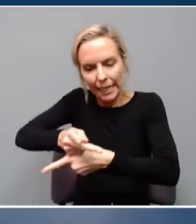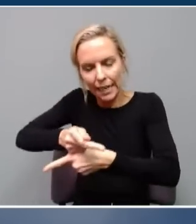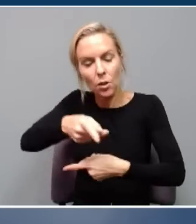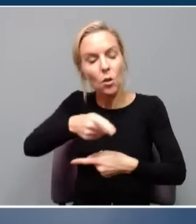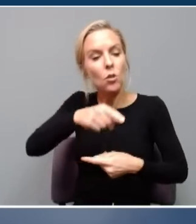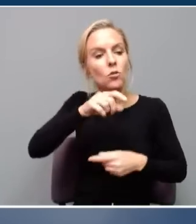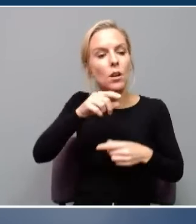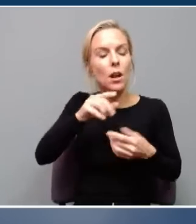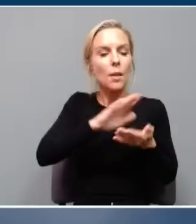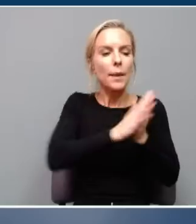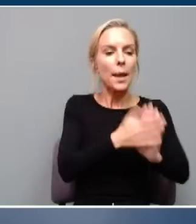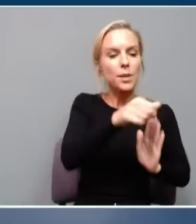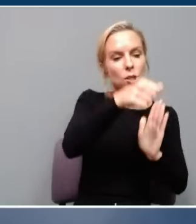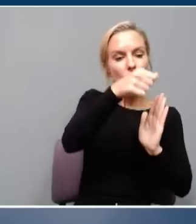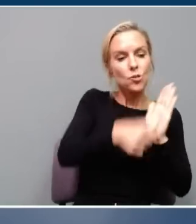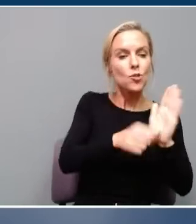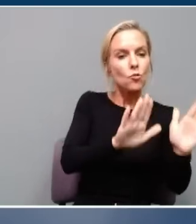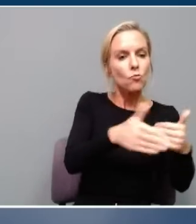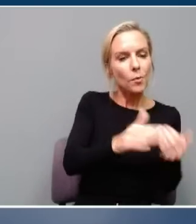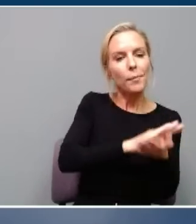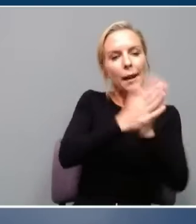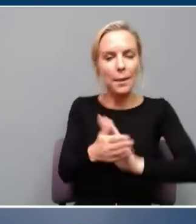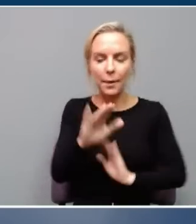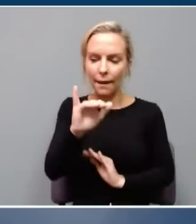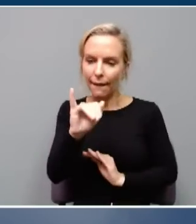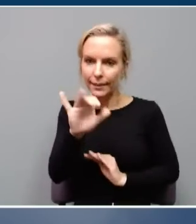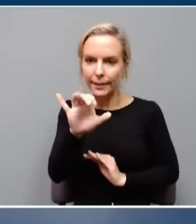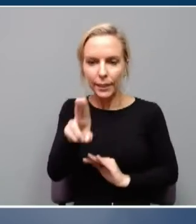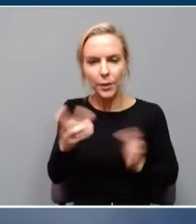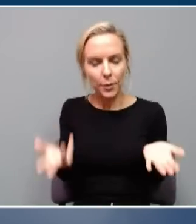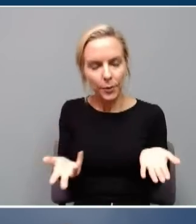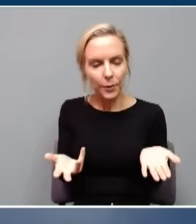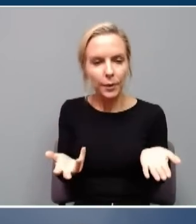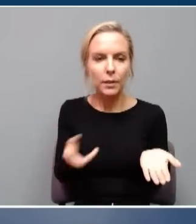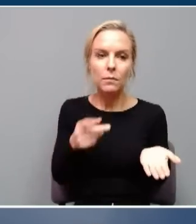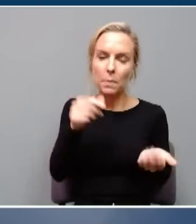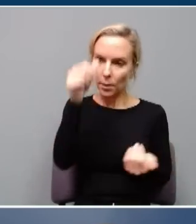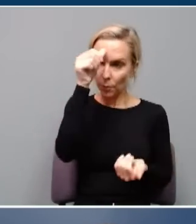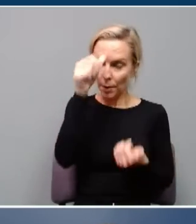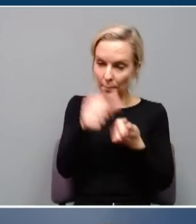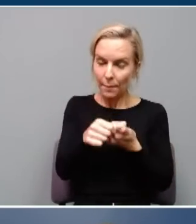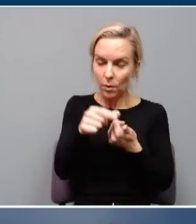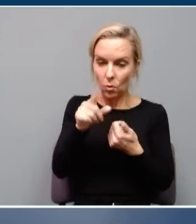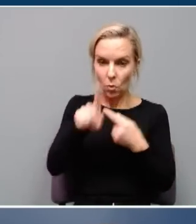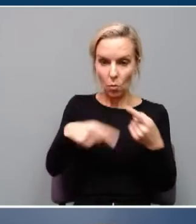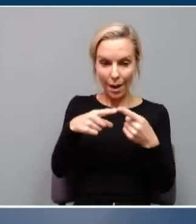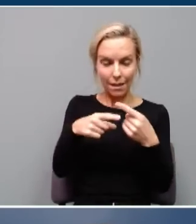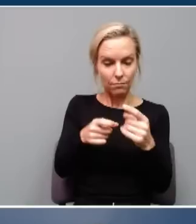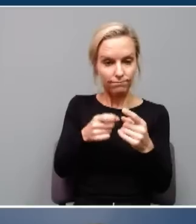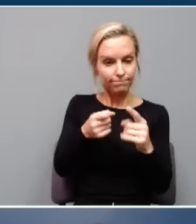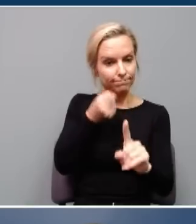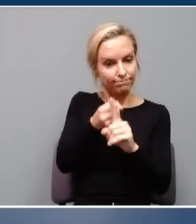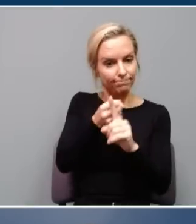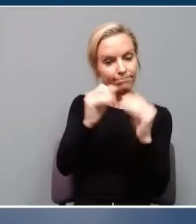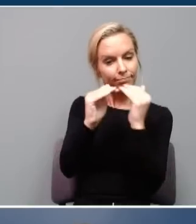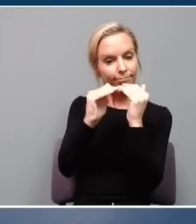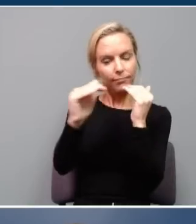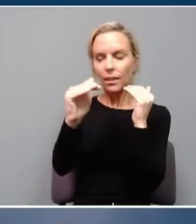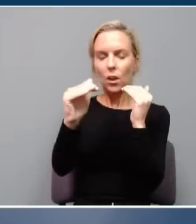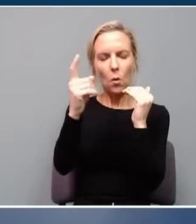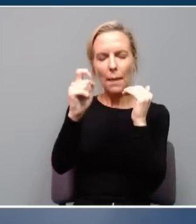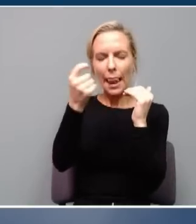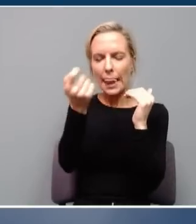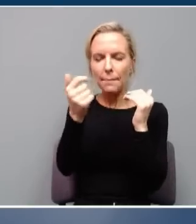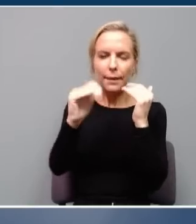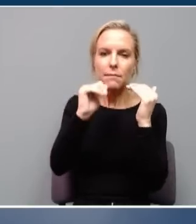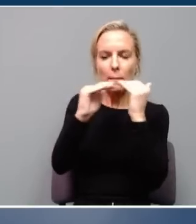into ICUs. And remember that when we reach a plateau, it's never exactly flat. It's always a little bit up